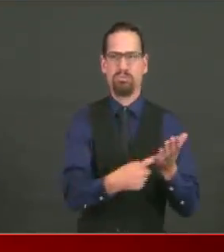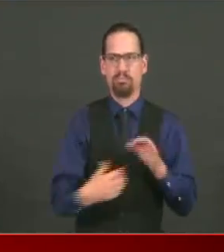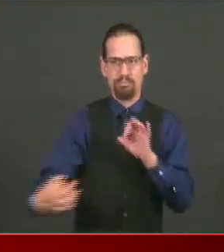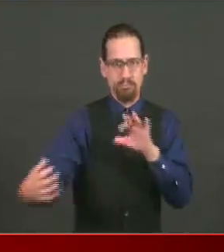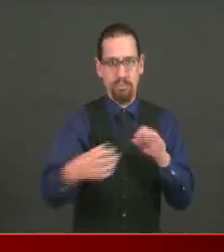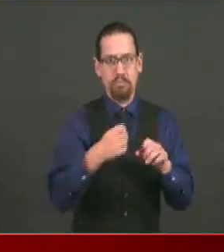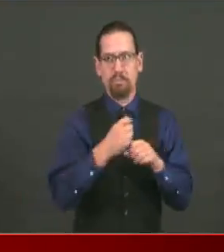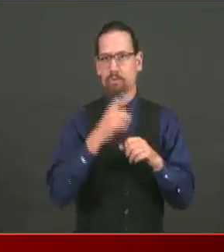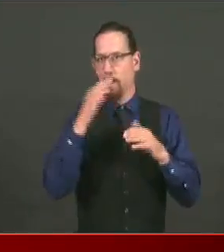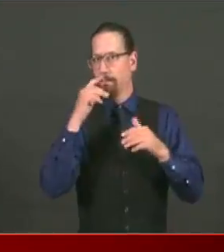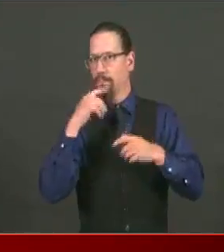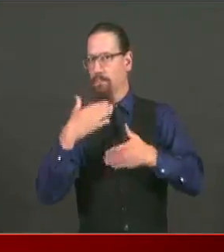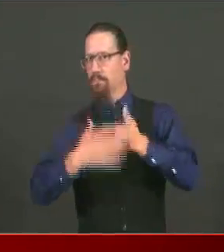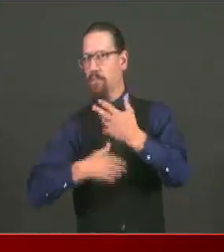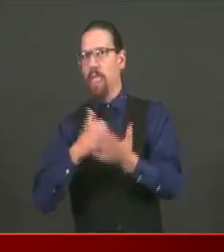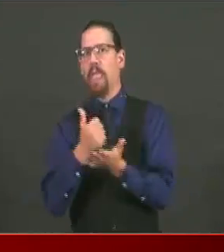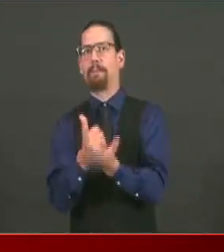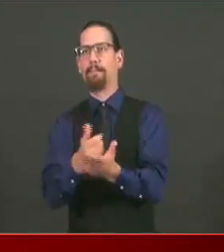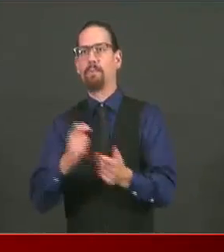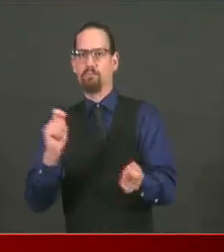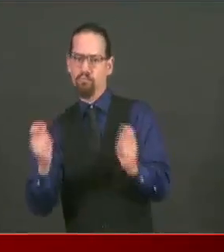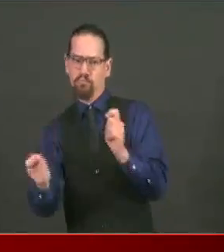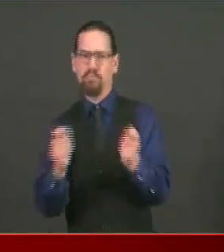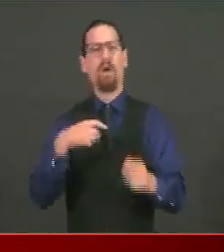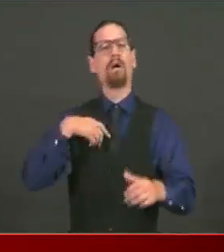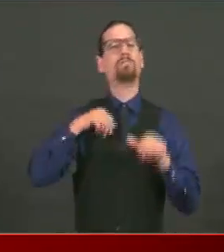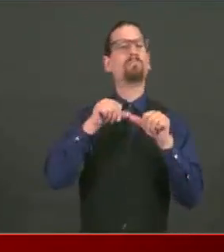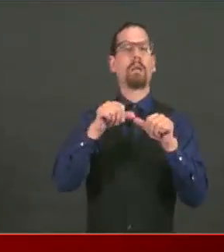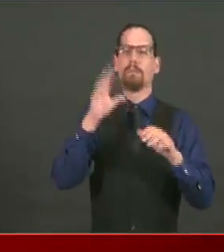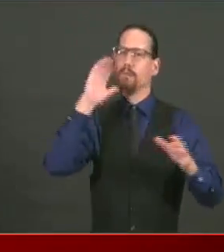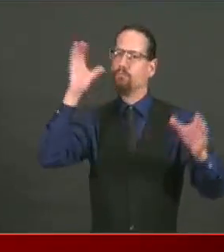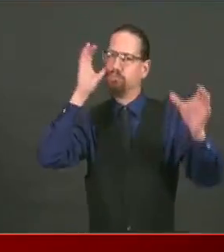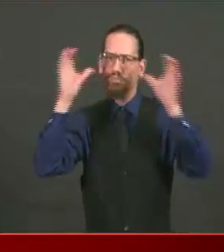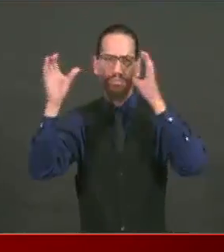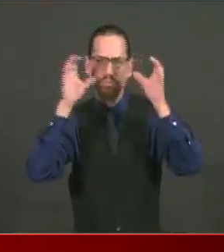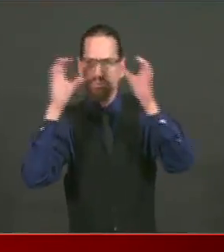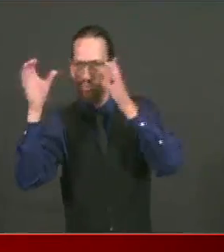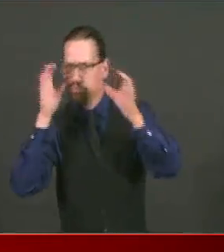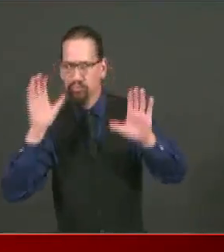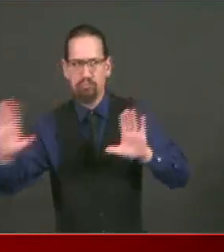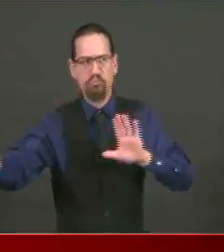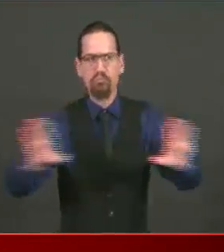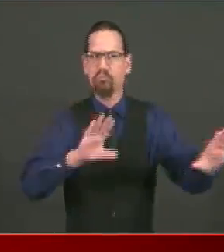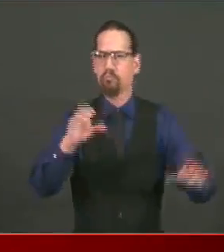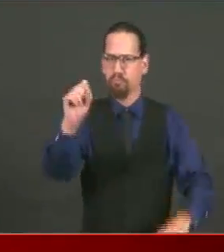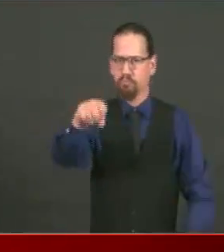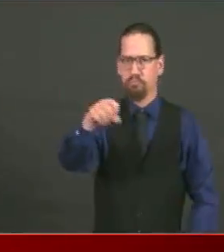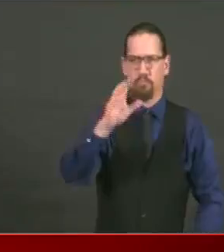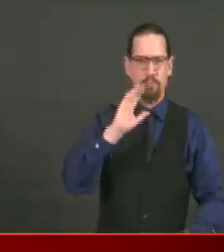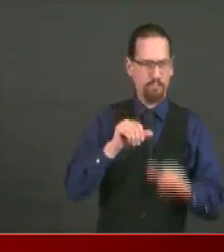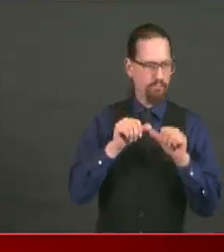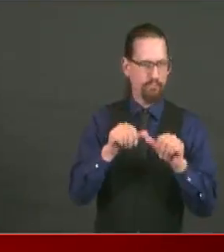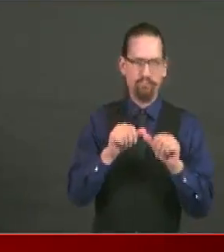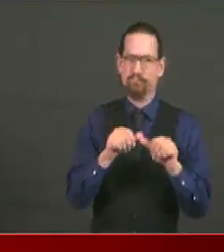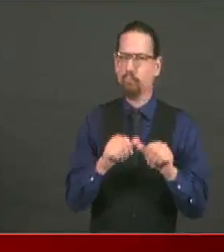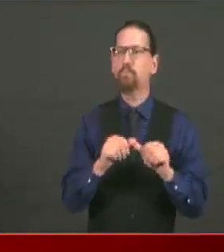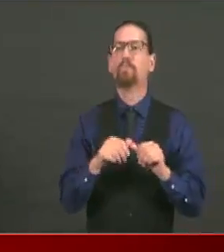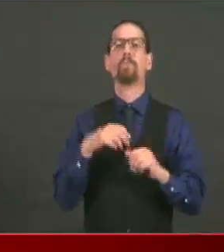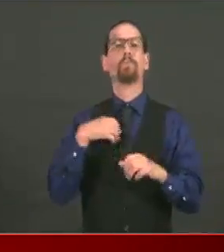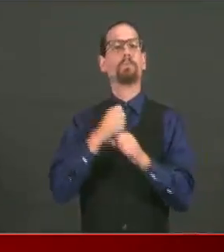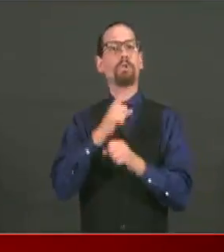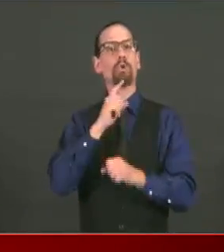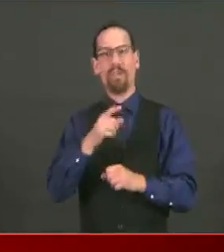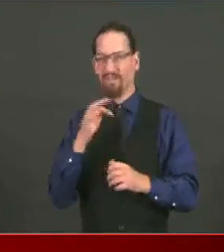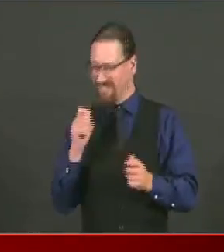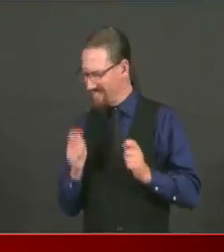you change it this way? Could you change it that way? Could you put more money into it? And so we want to get this off the ground. We want to keep hearing from you, and